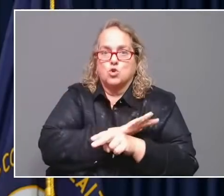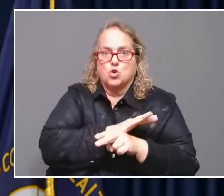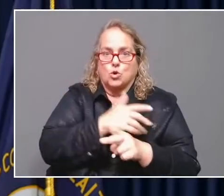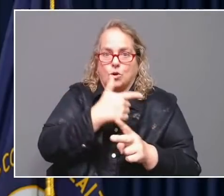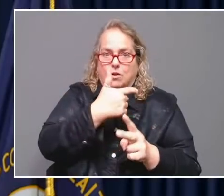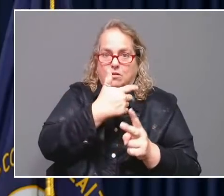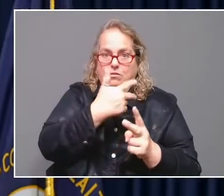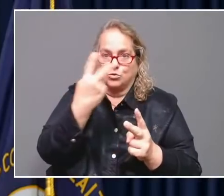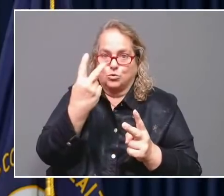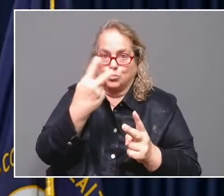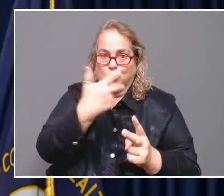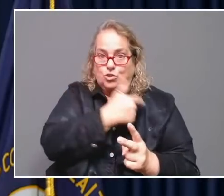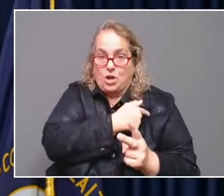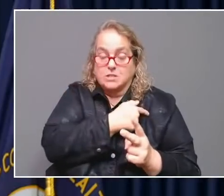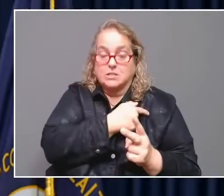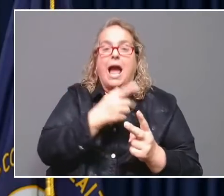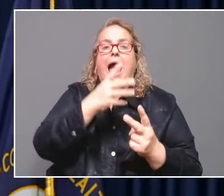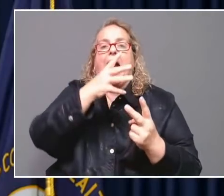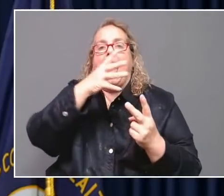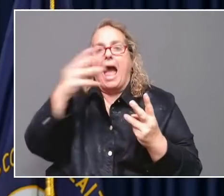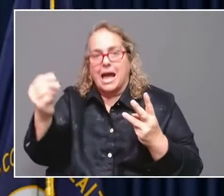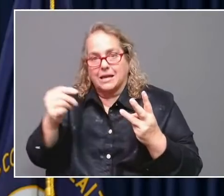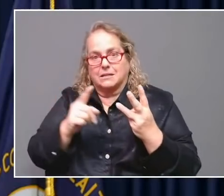numbers. As of today,